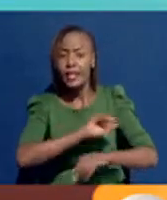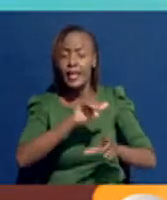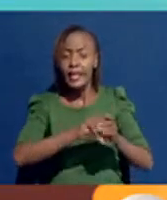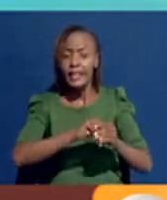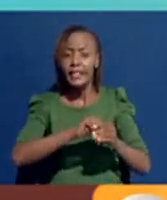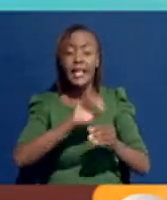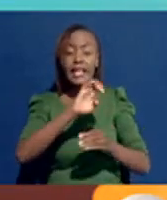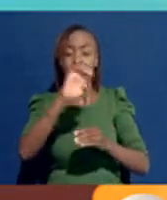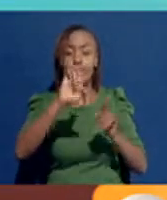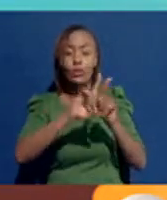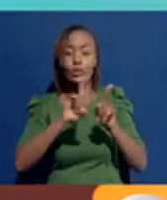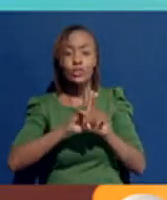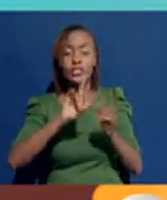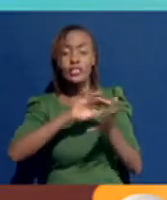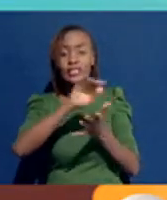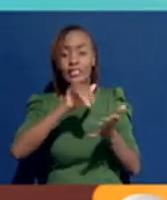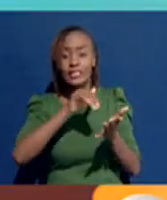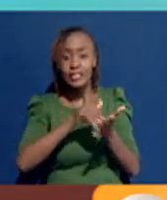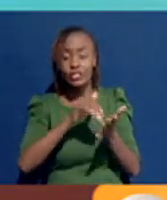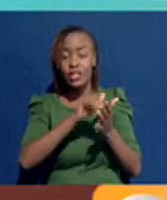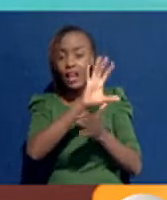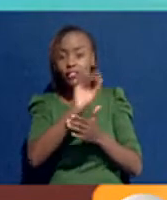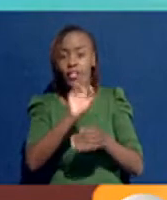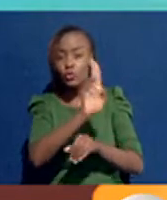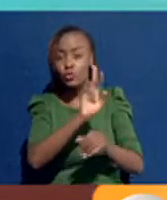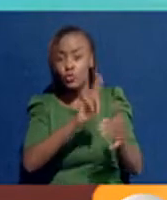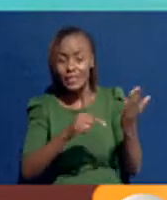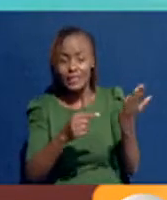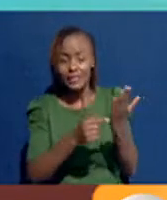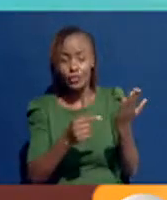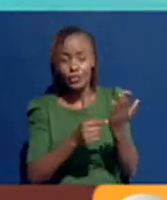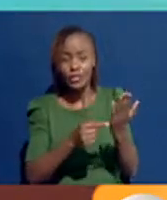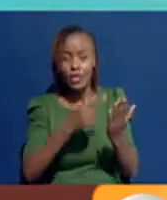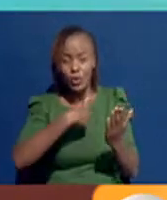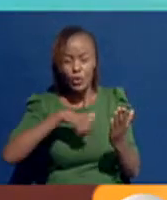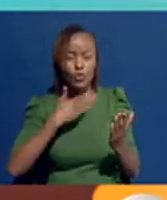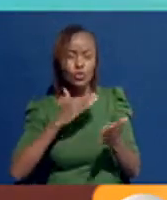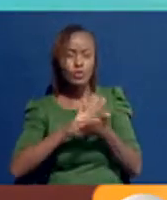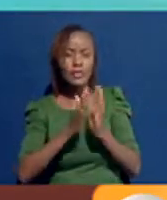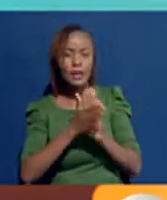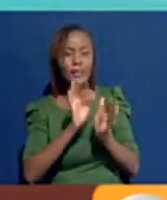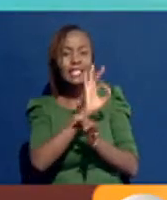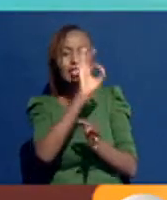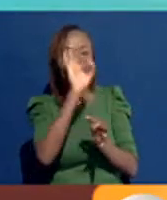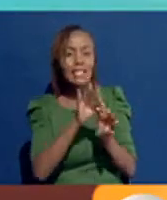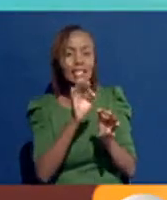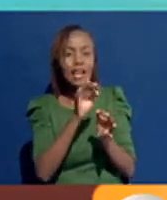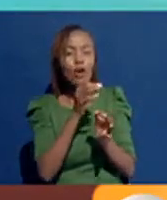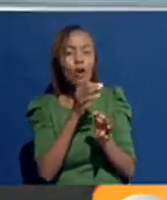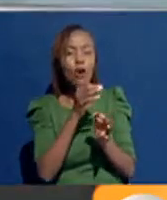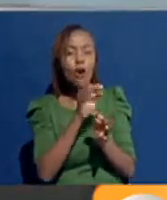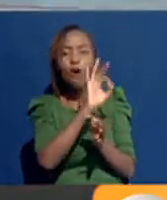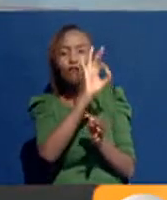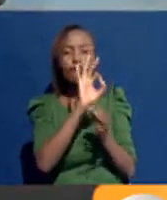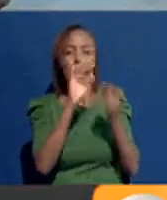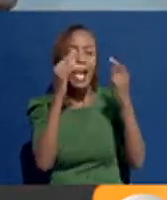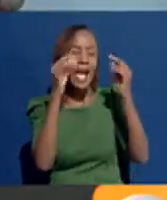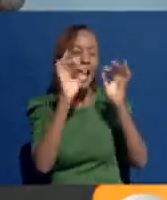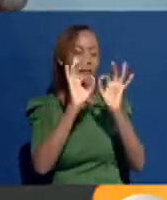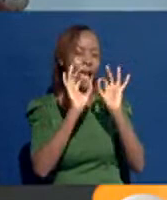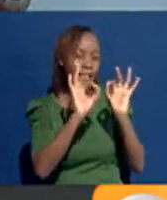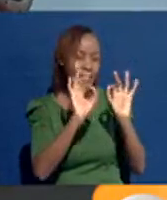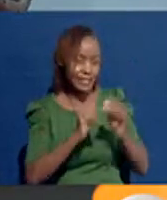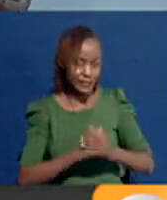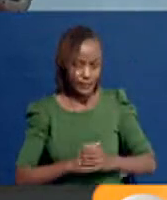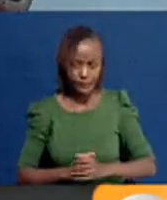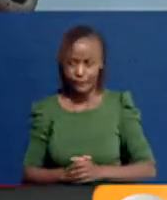Central Africa are using the Nairobi Hospital. It is the center which we want to develop as a center of excellence. Mm. But, you know, we're saying